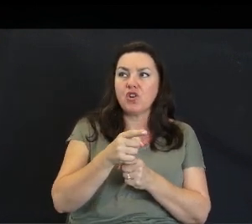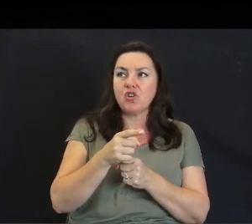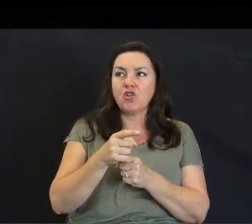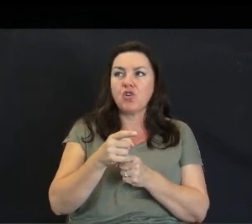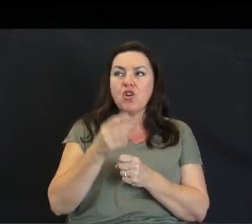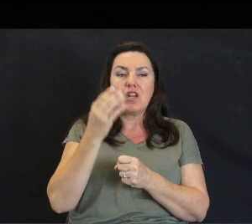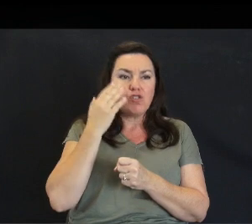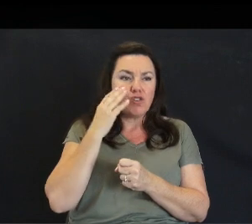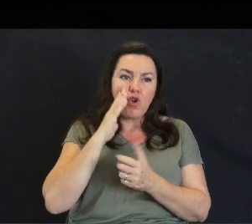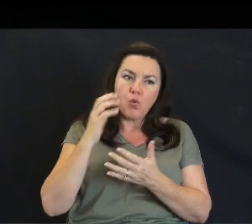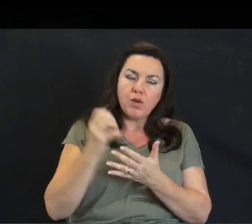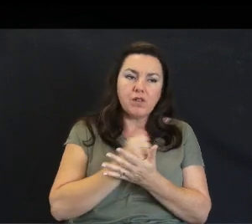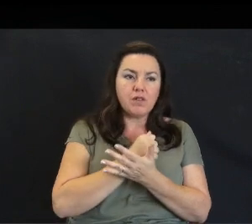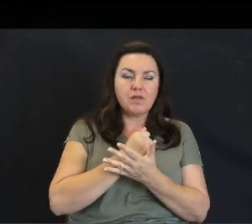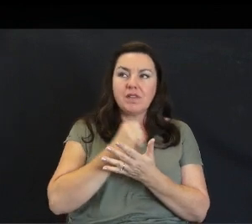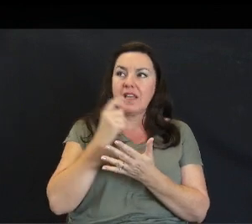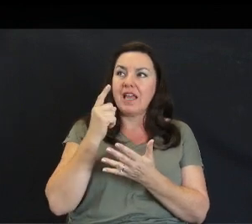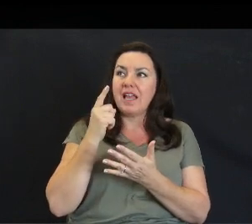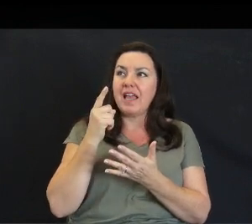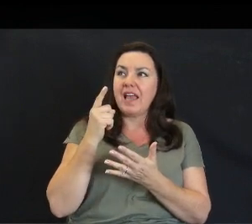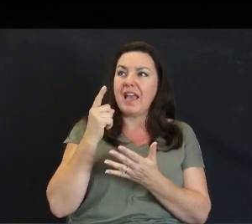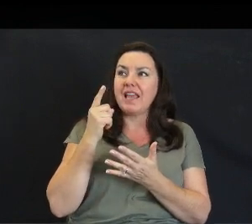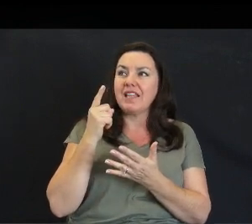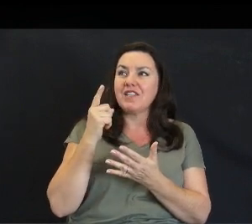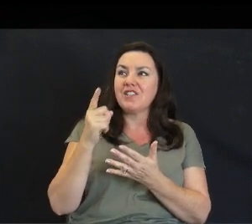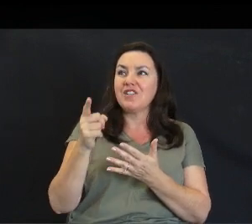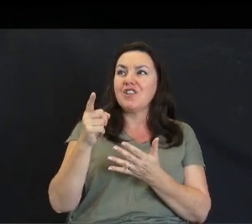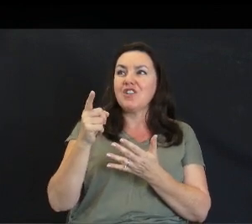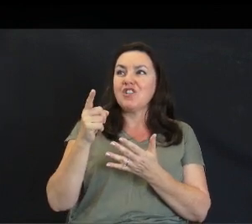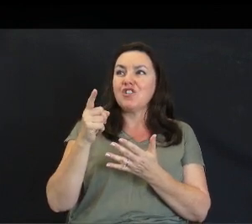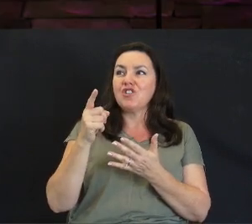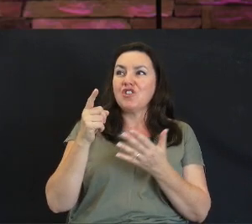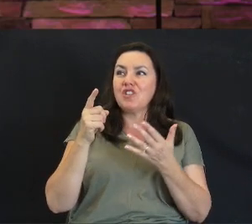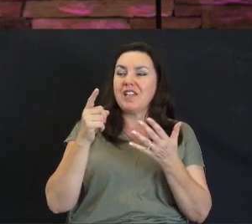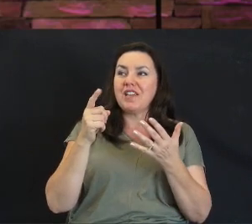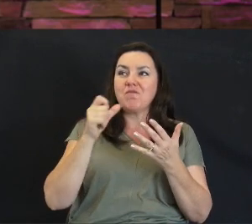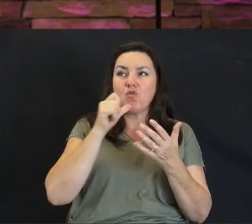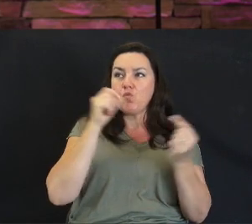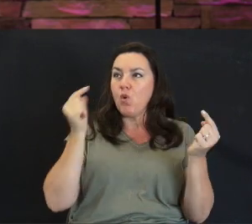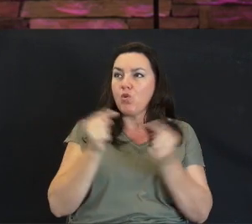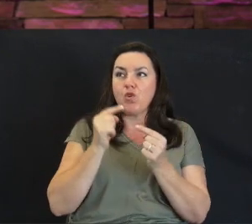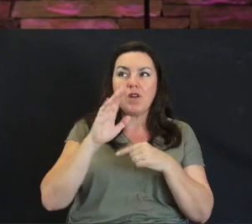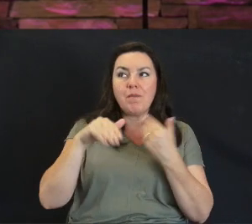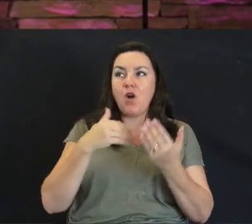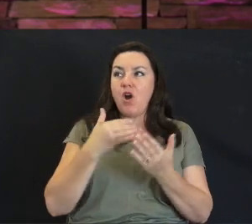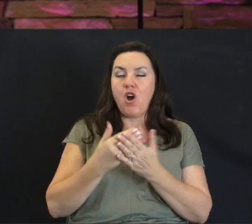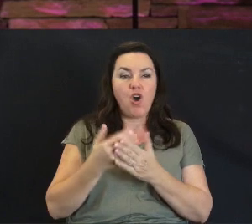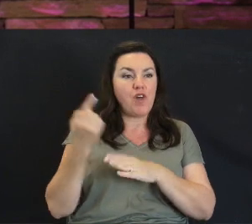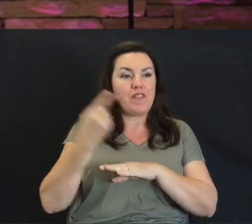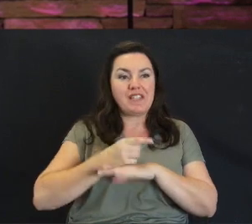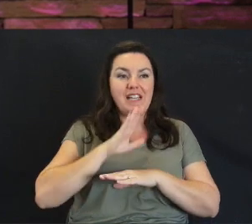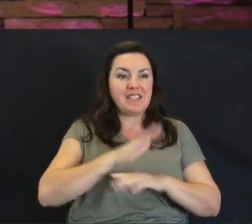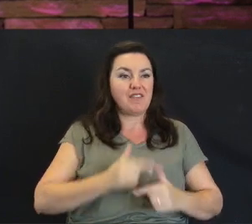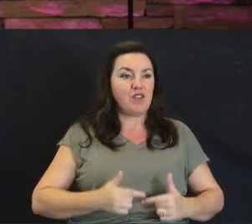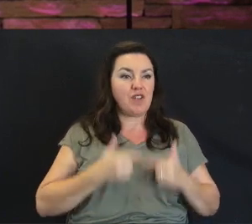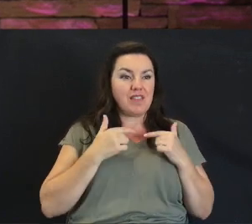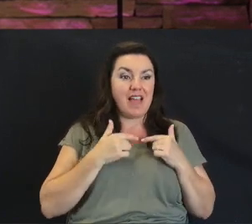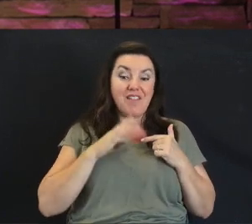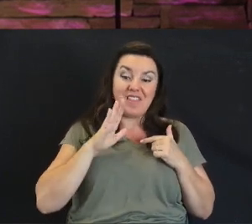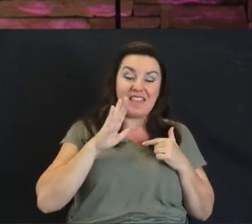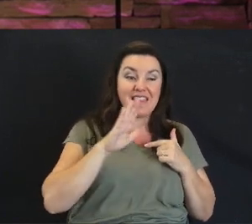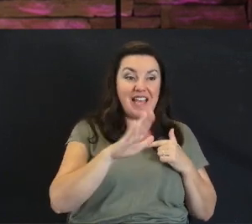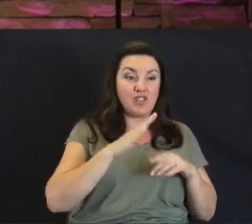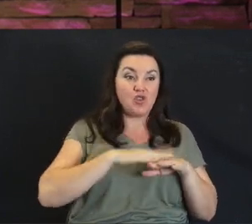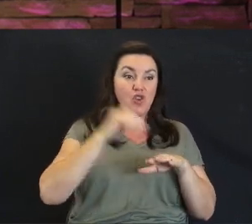All the days Of her life It's just a beautiful passage Ladies This is your high And holy calling